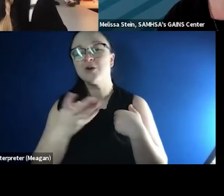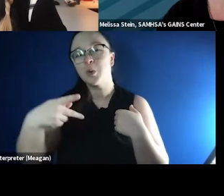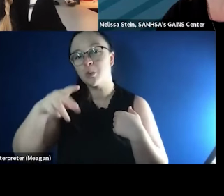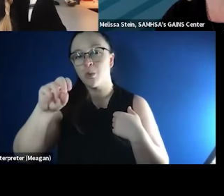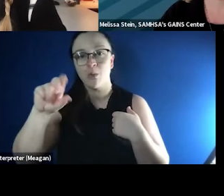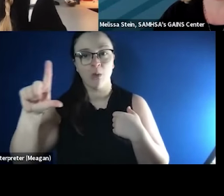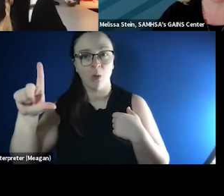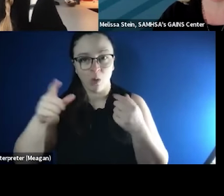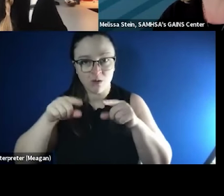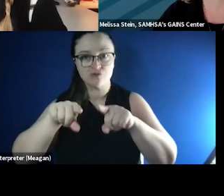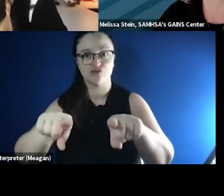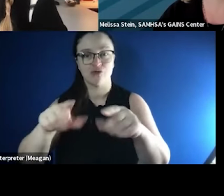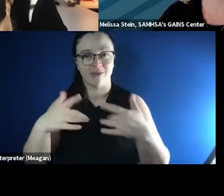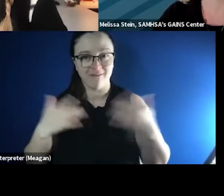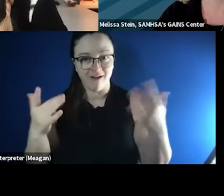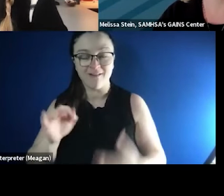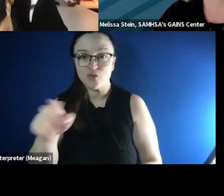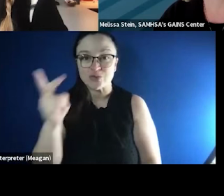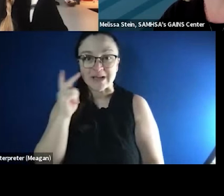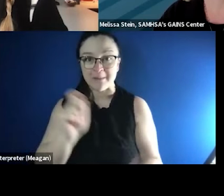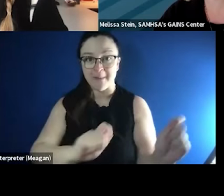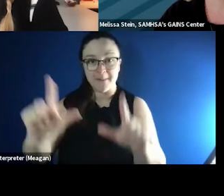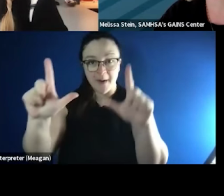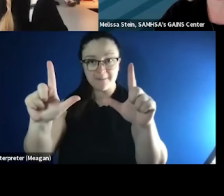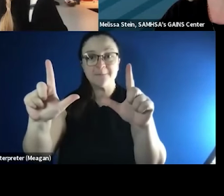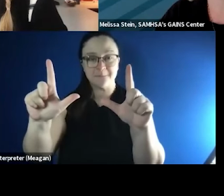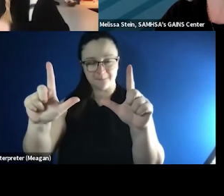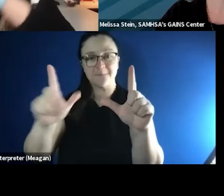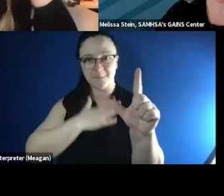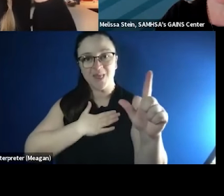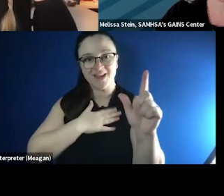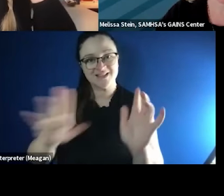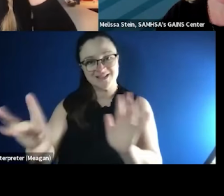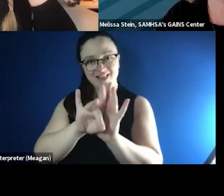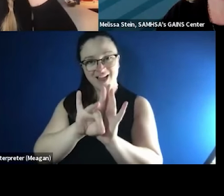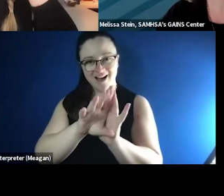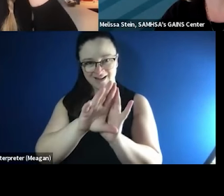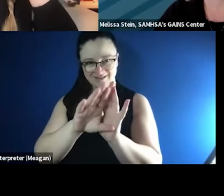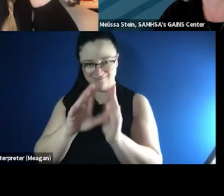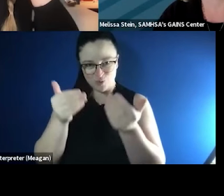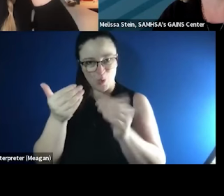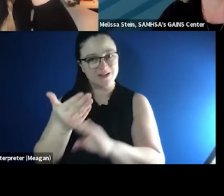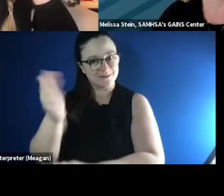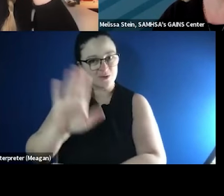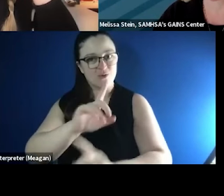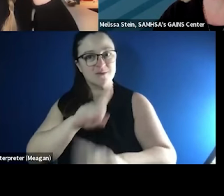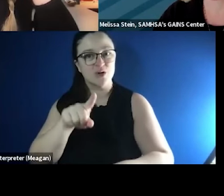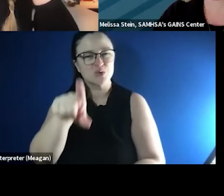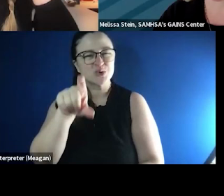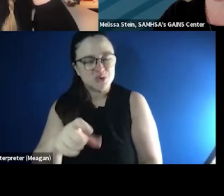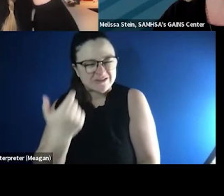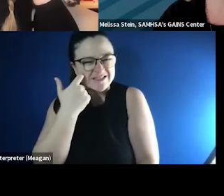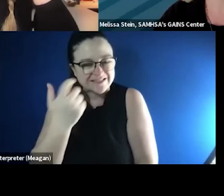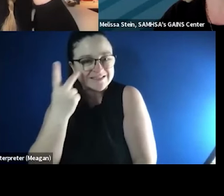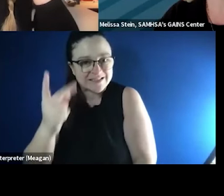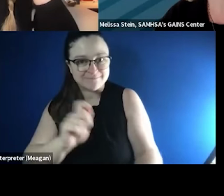event. When you see a poll pop up on your screen, please select and submit your response. And you should have just seen a